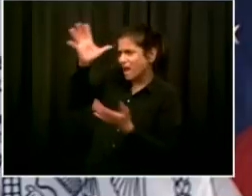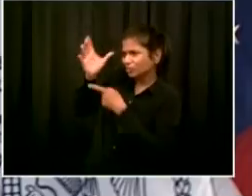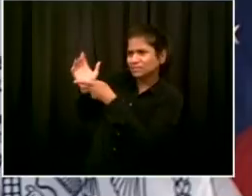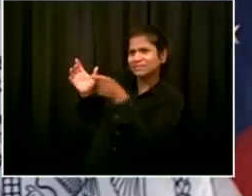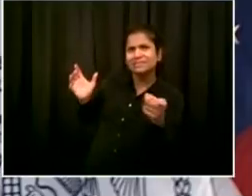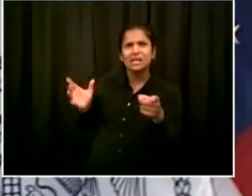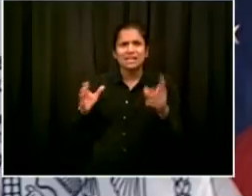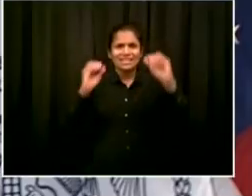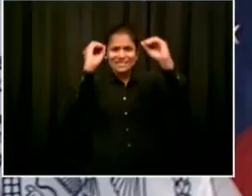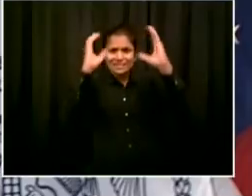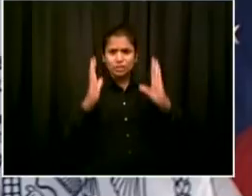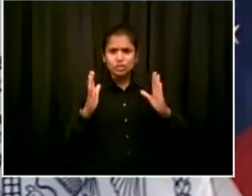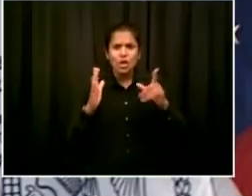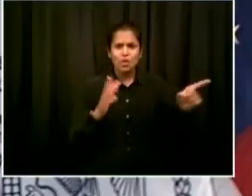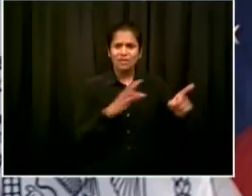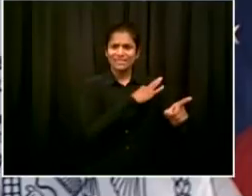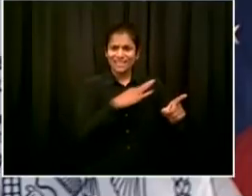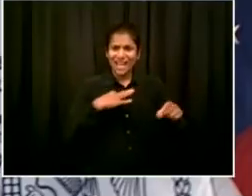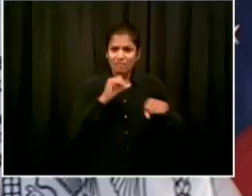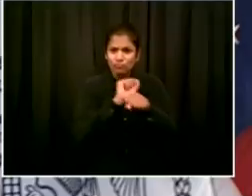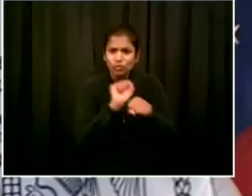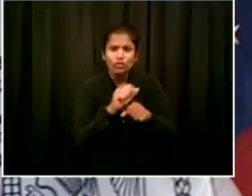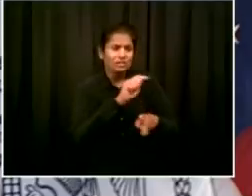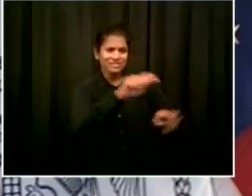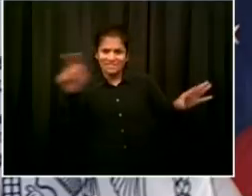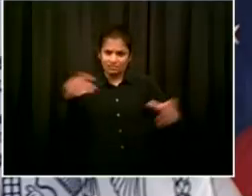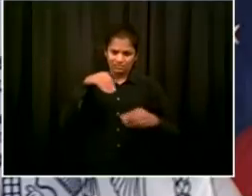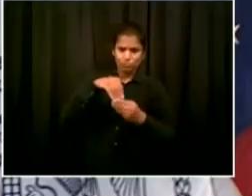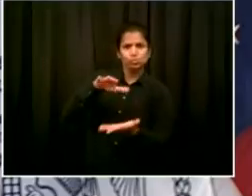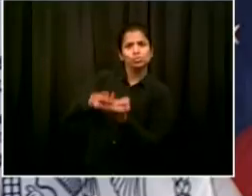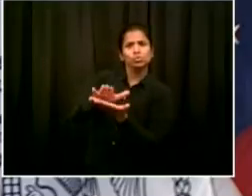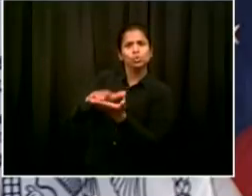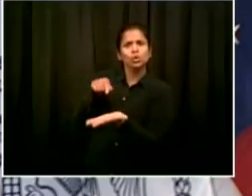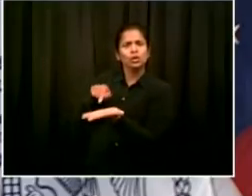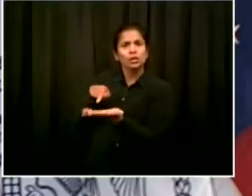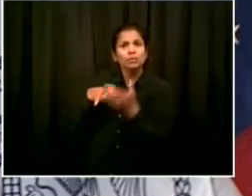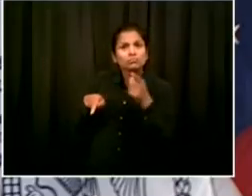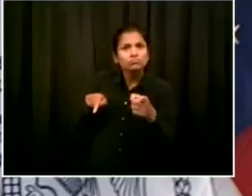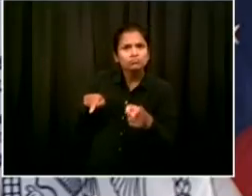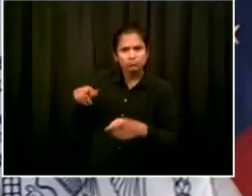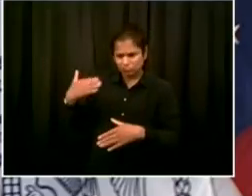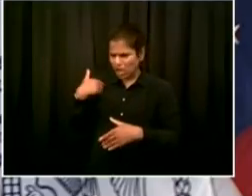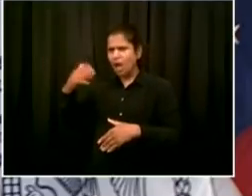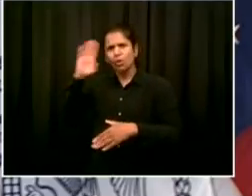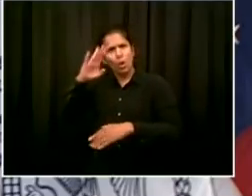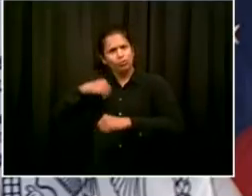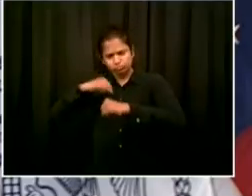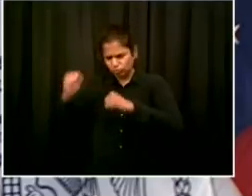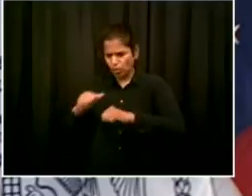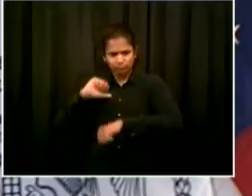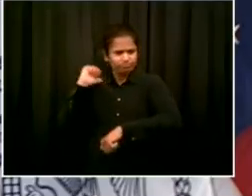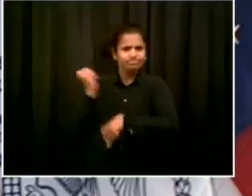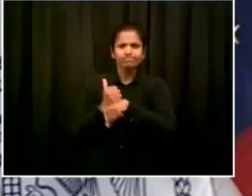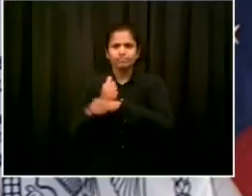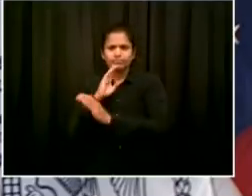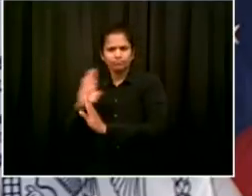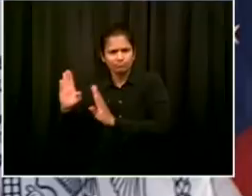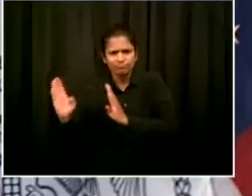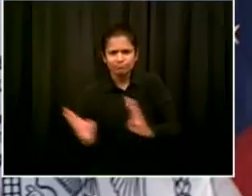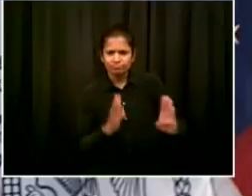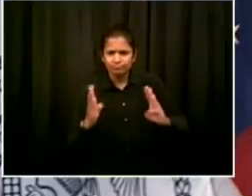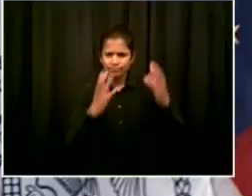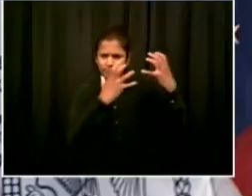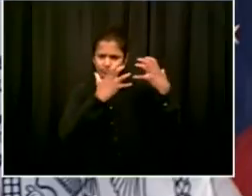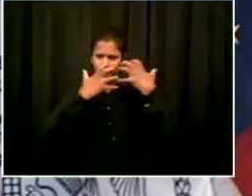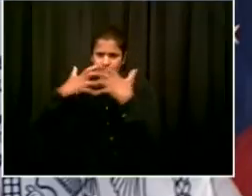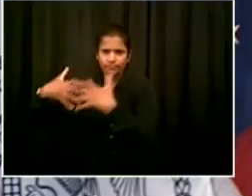place. And we're working with the people who represent our educators and staff to get it right. So I'm focused on the work and I'm focused on the people